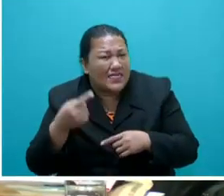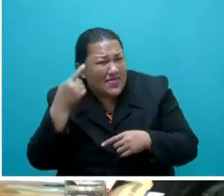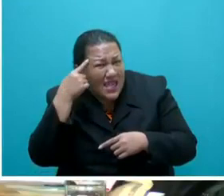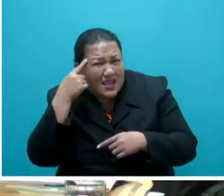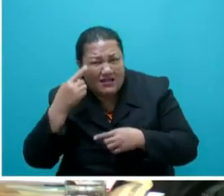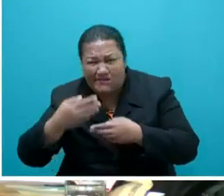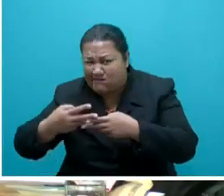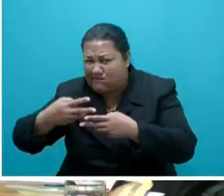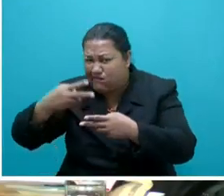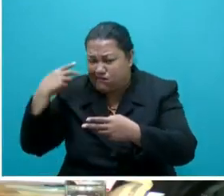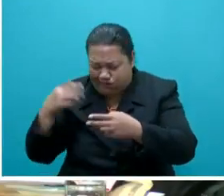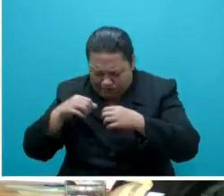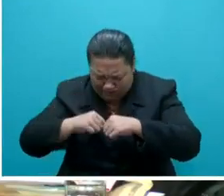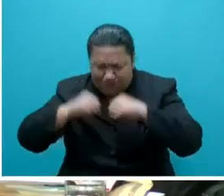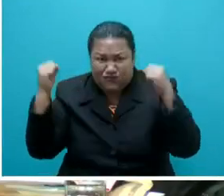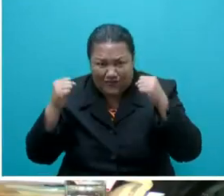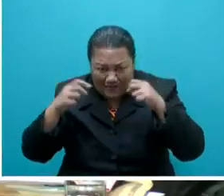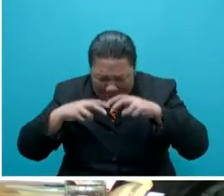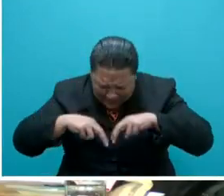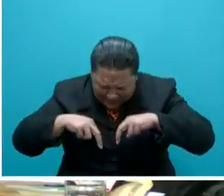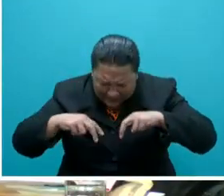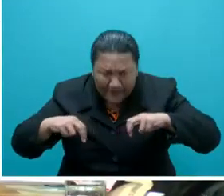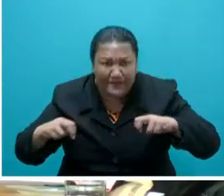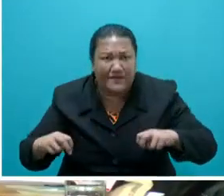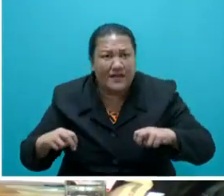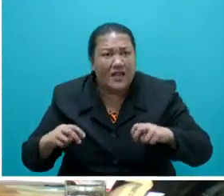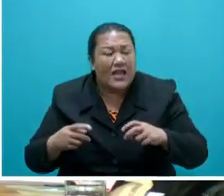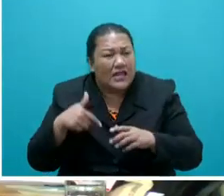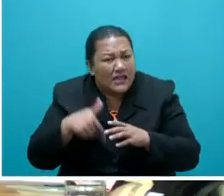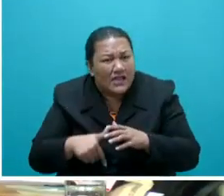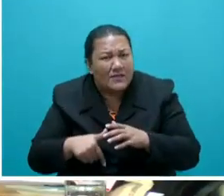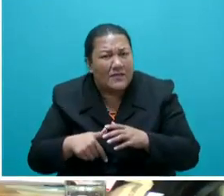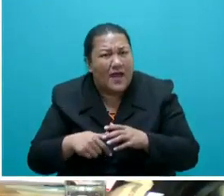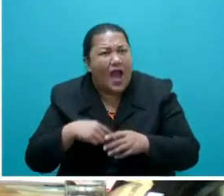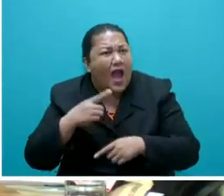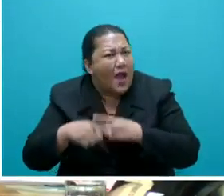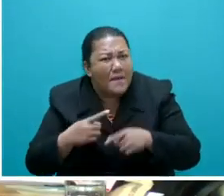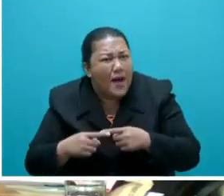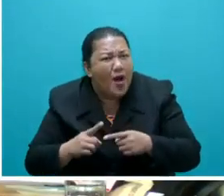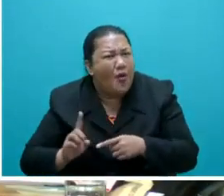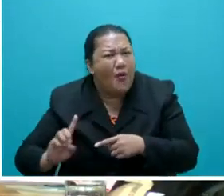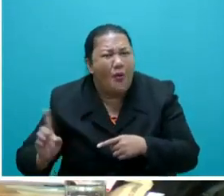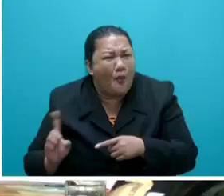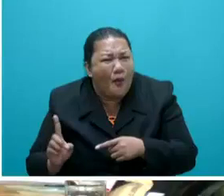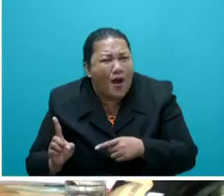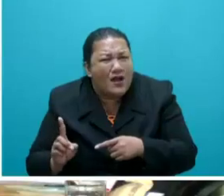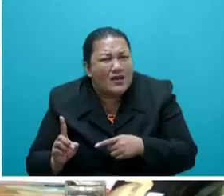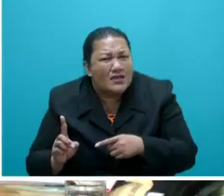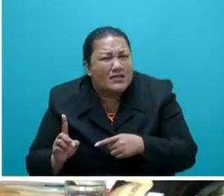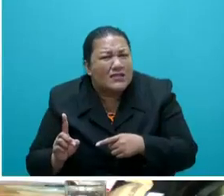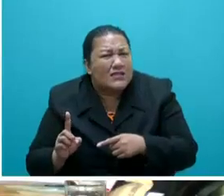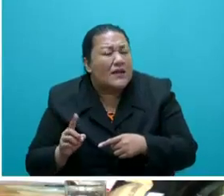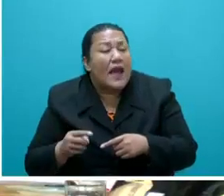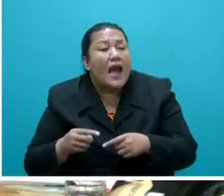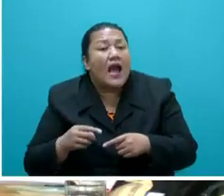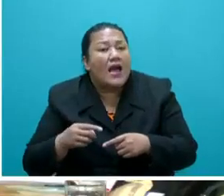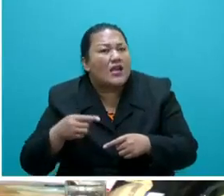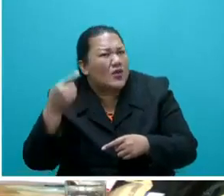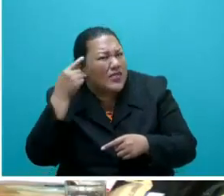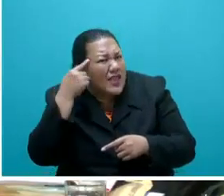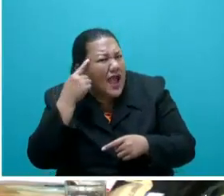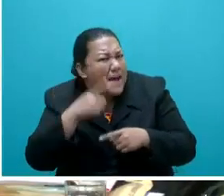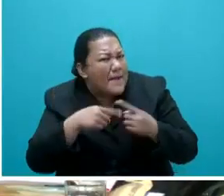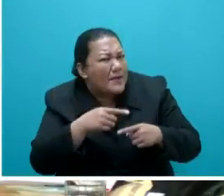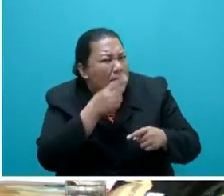alive a spirit of ill will, distrust, and fear upon the people that we serve? What does it